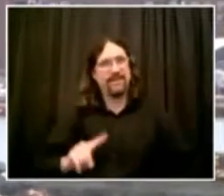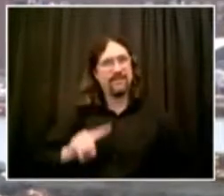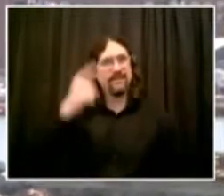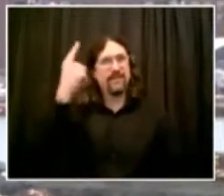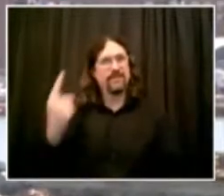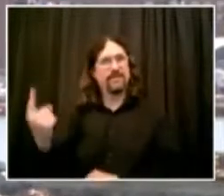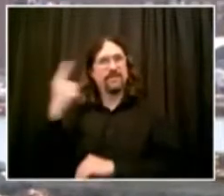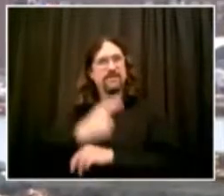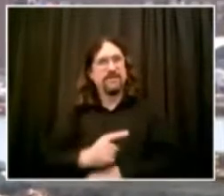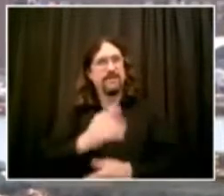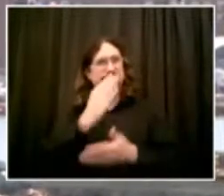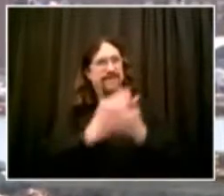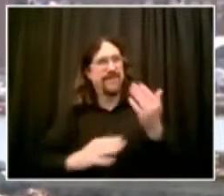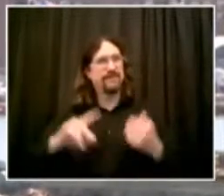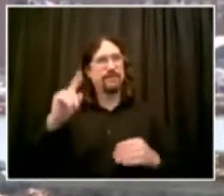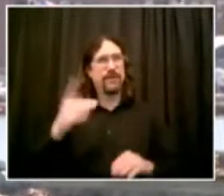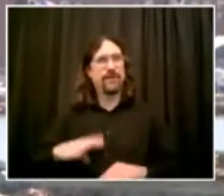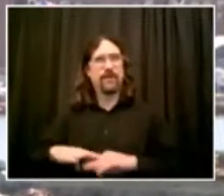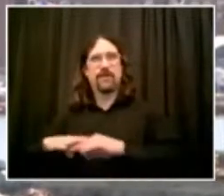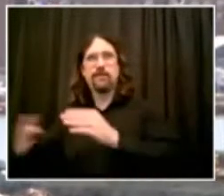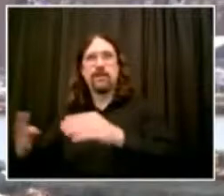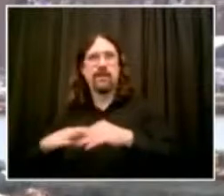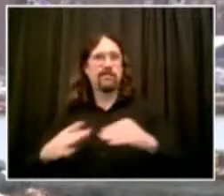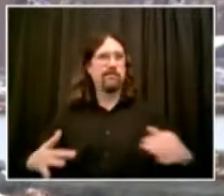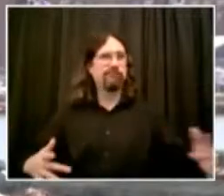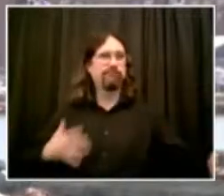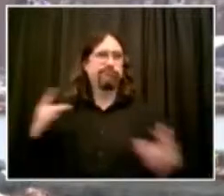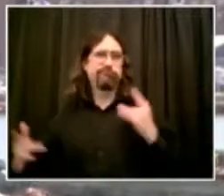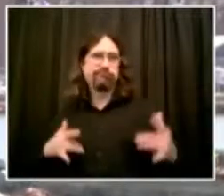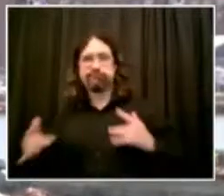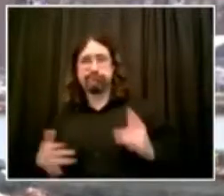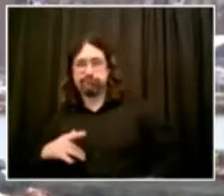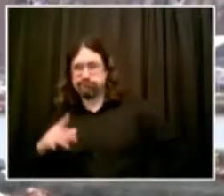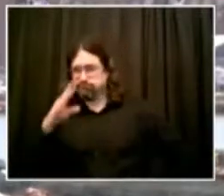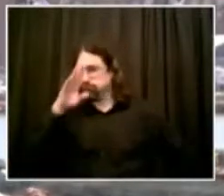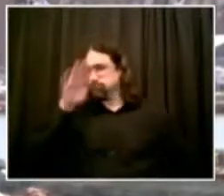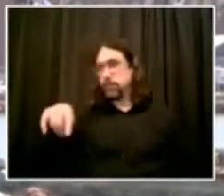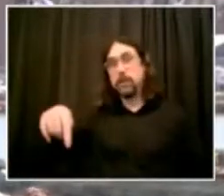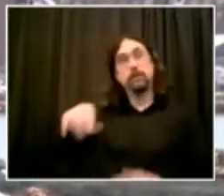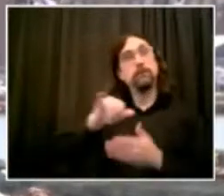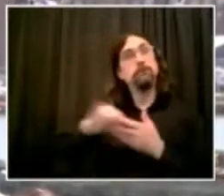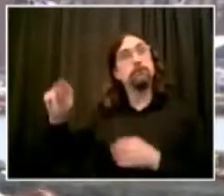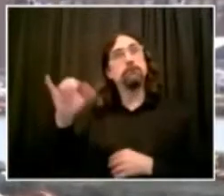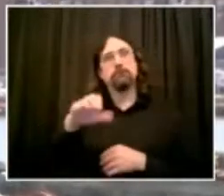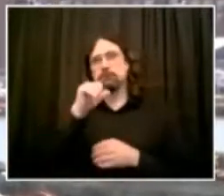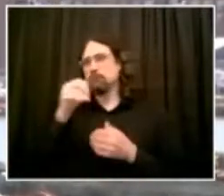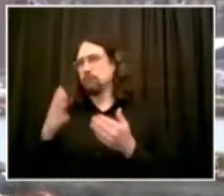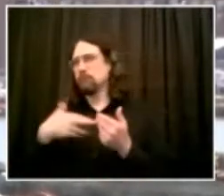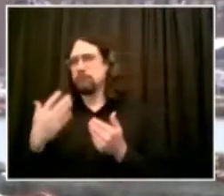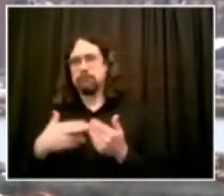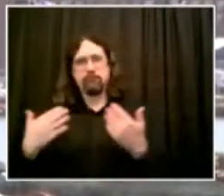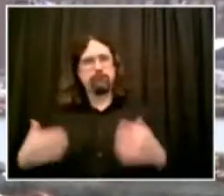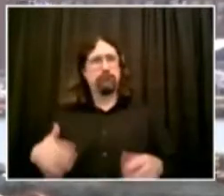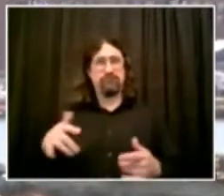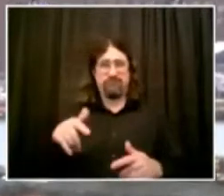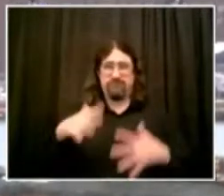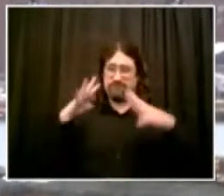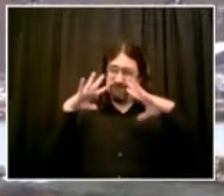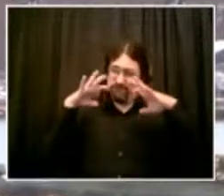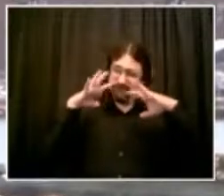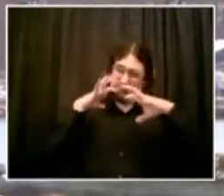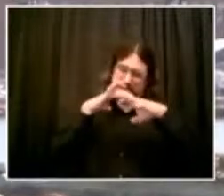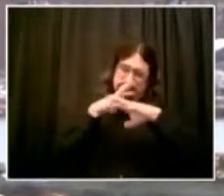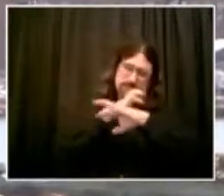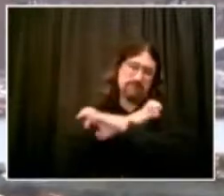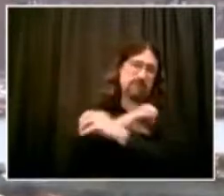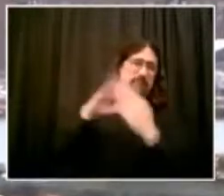to this moment. The hardest place to have a reopening because we were the epicenter. Only because New Yorkers went the extra mile did